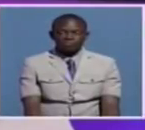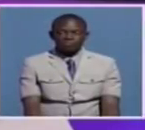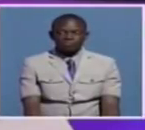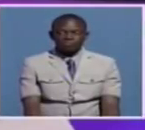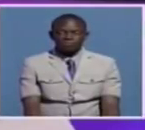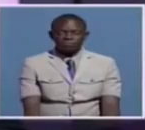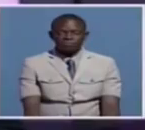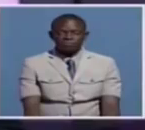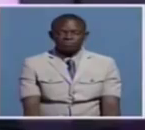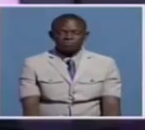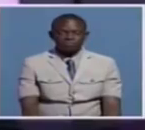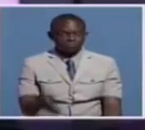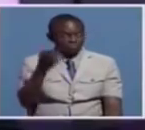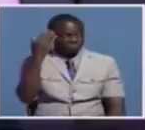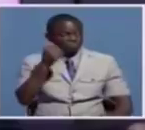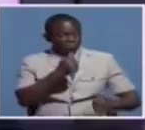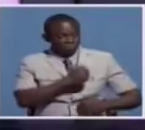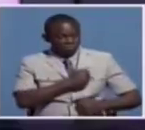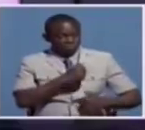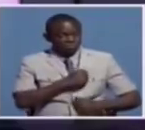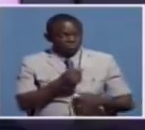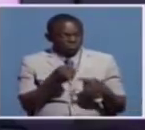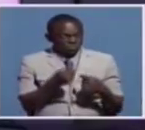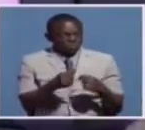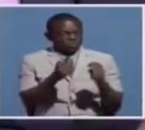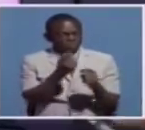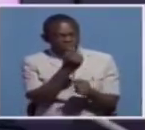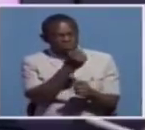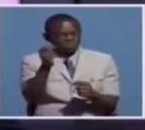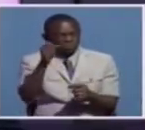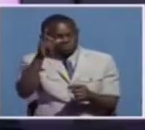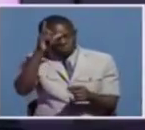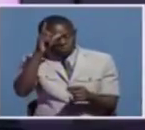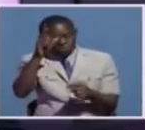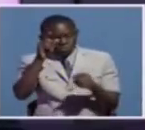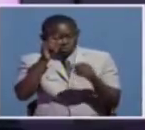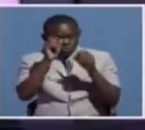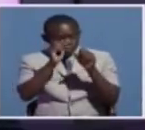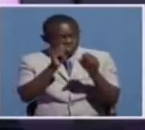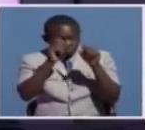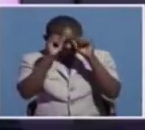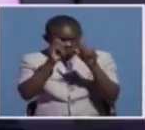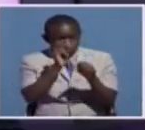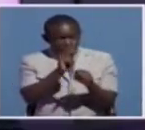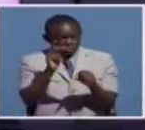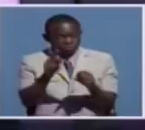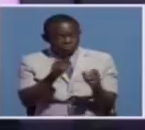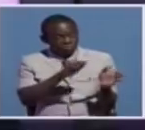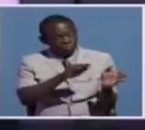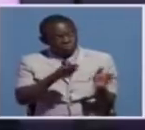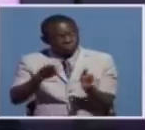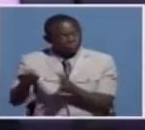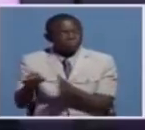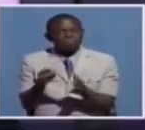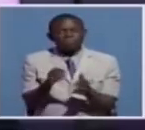coup into the time when he was losing grip in power. Maybe if I should put it that way, he